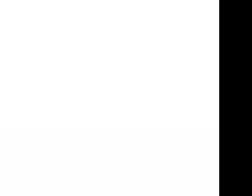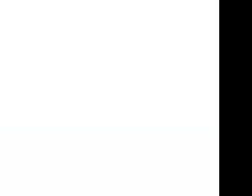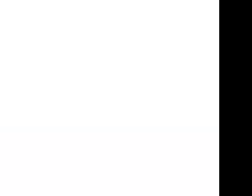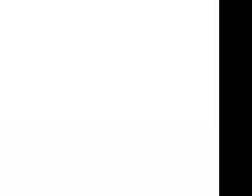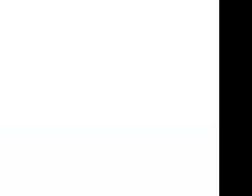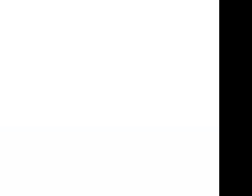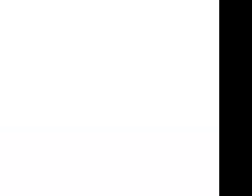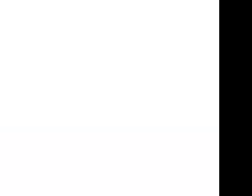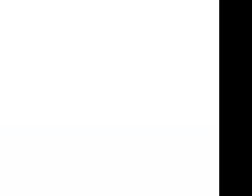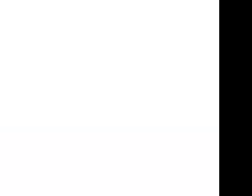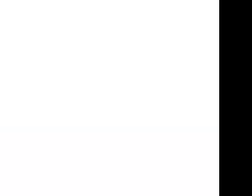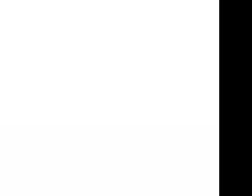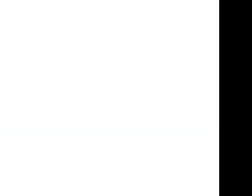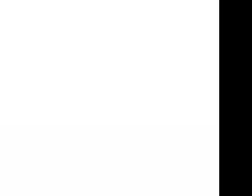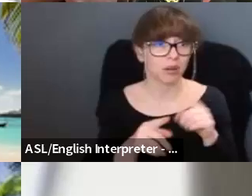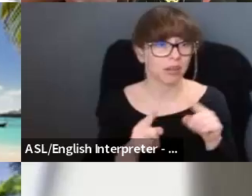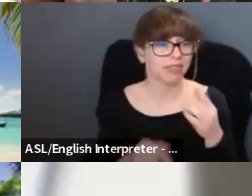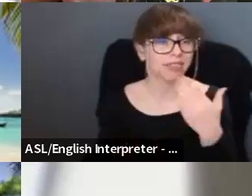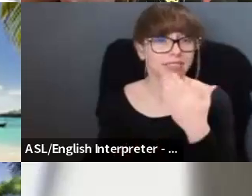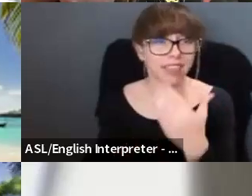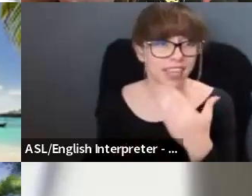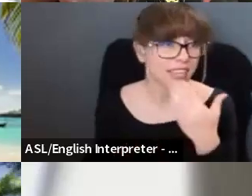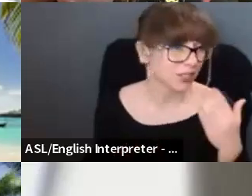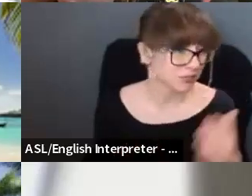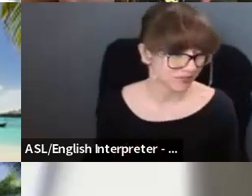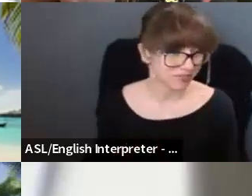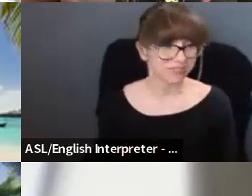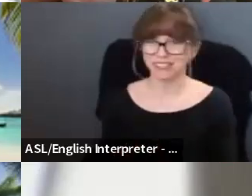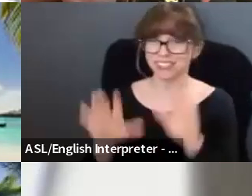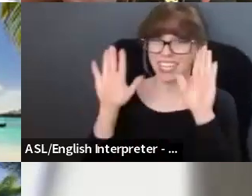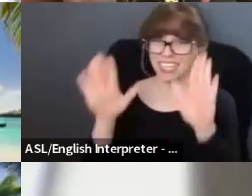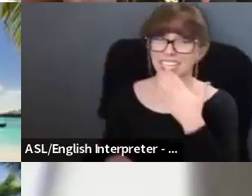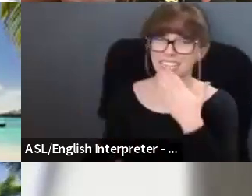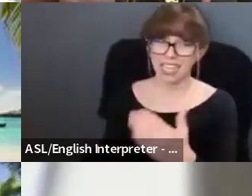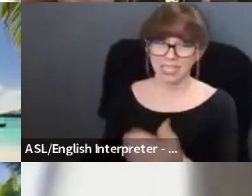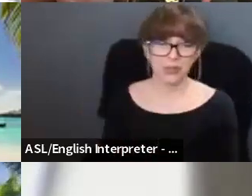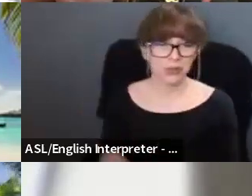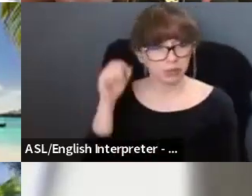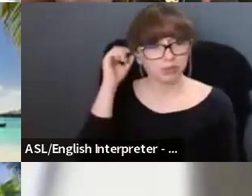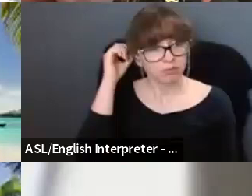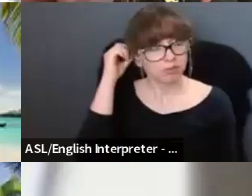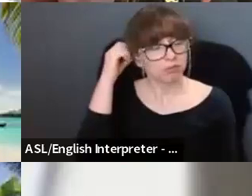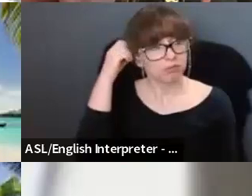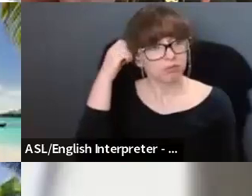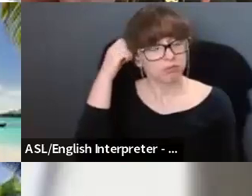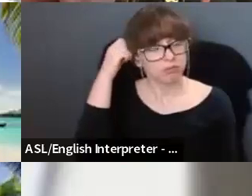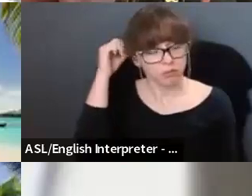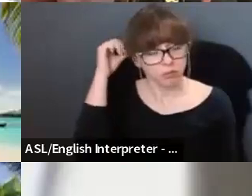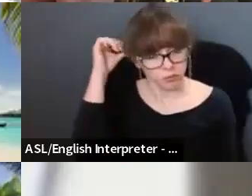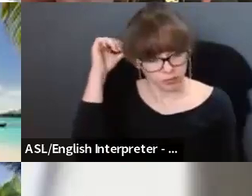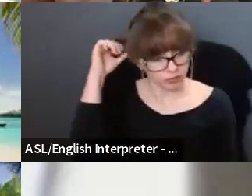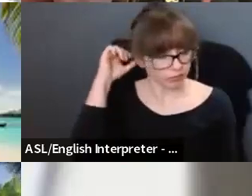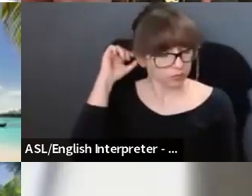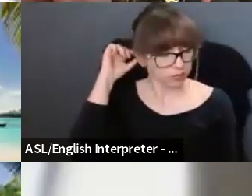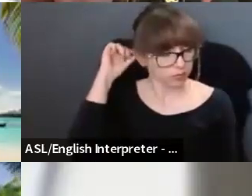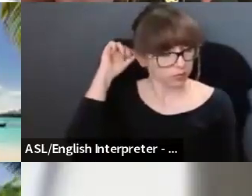out. But thank you all. Excellent. Thank you very much. And yeah, questions, please don't hesitate. You guys are going to put